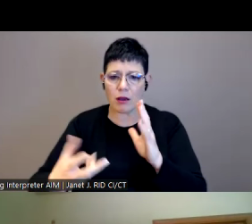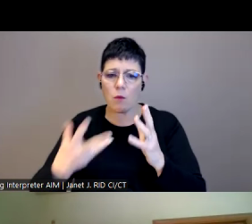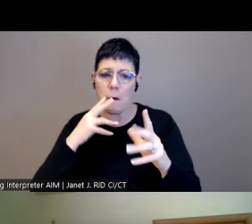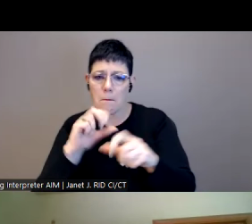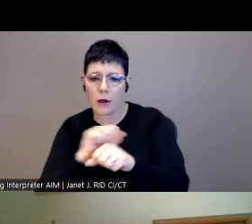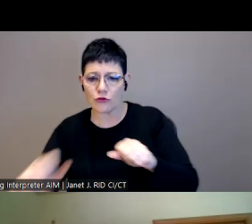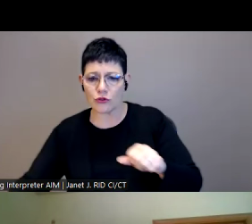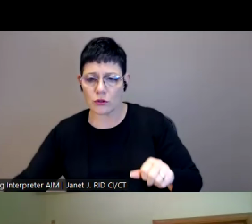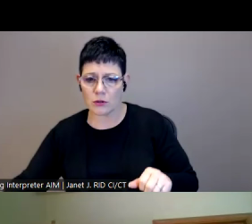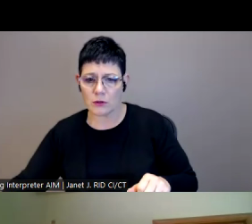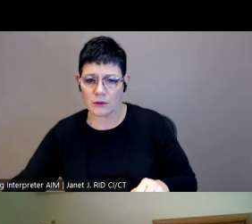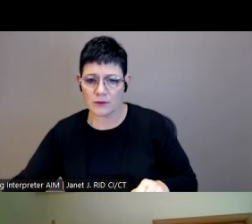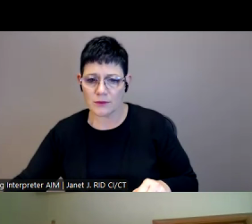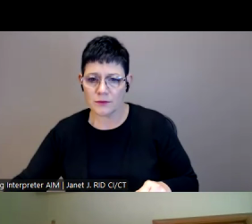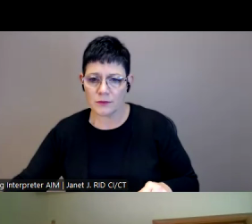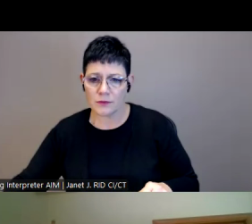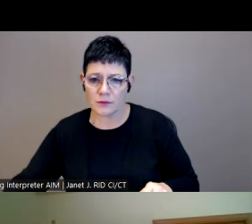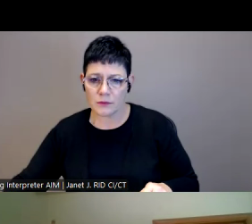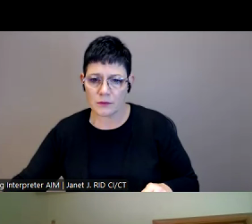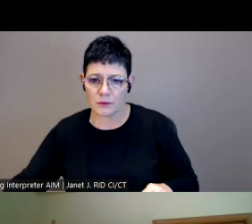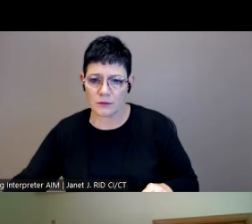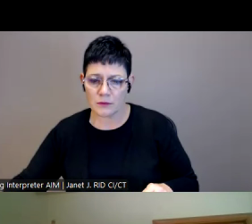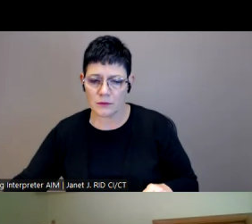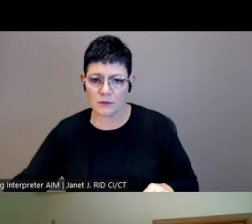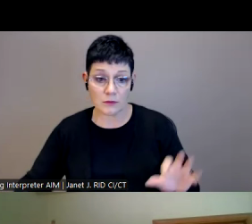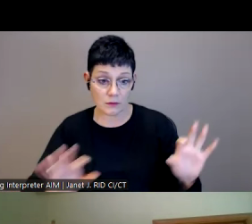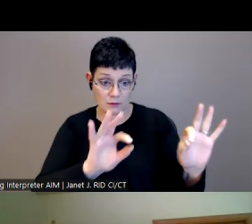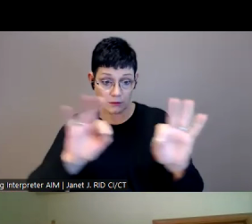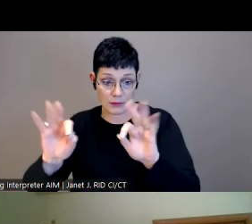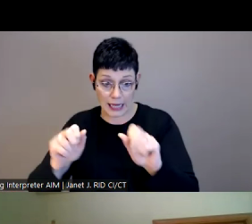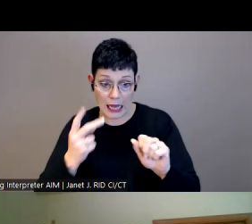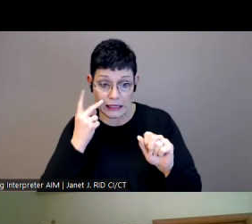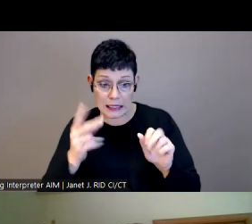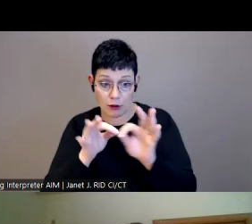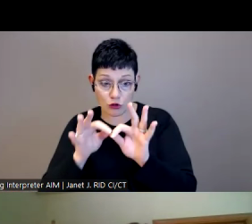our ASL interpreter is spotlit. Everyone can see them.